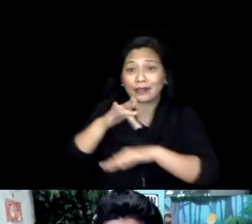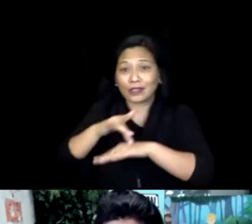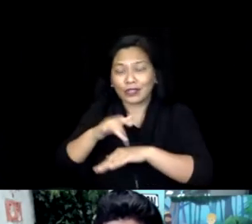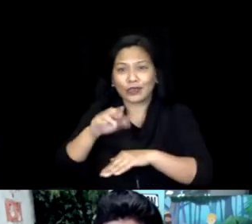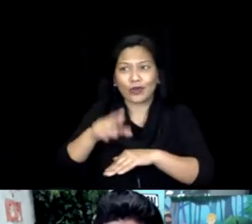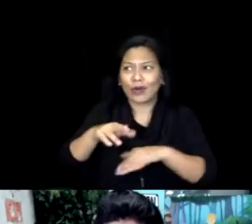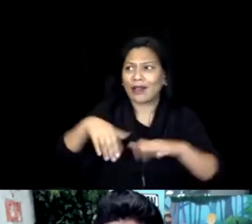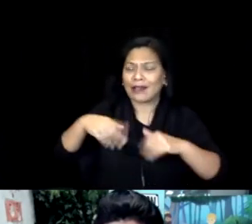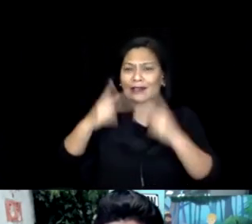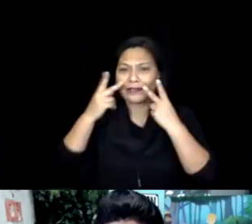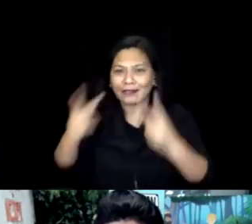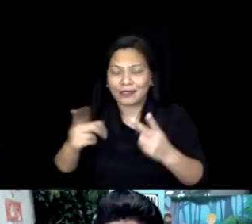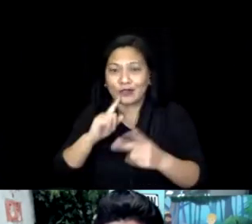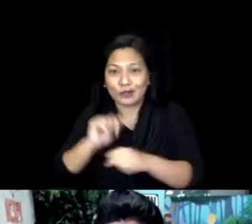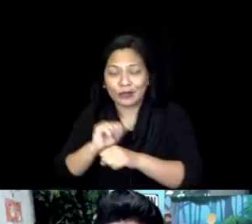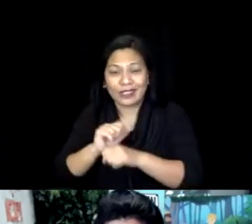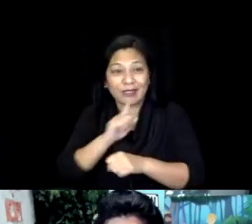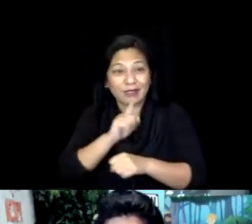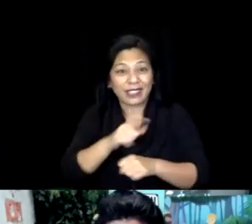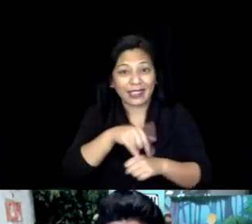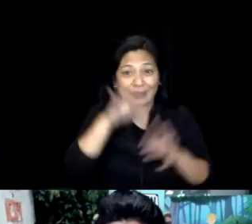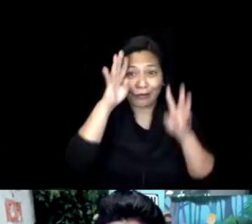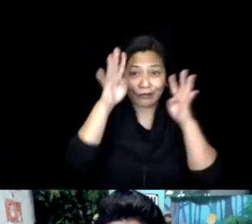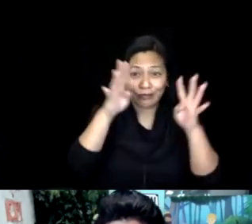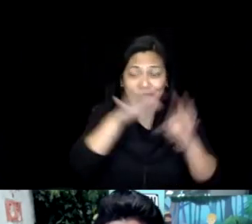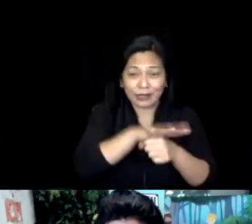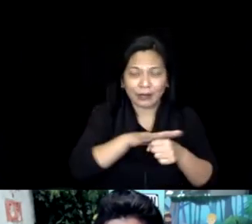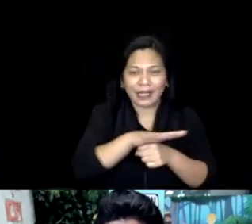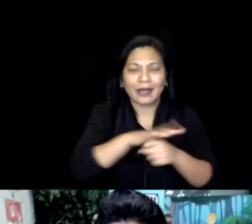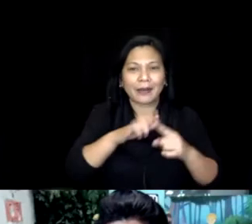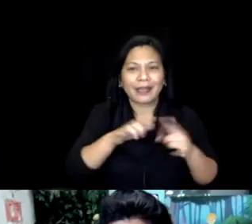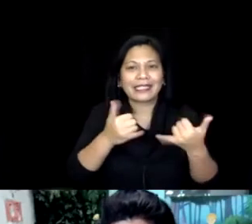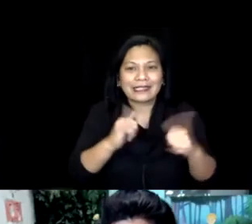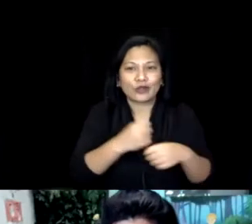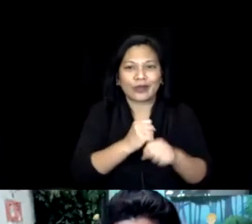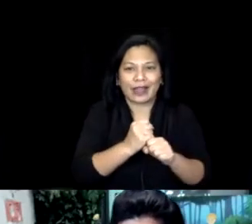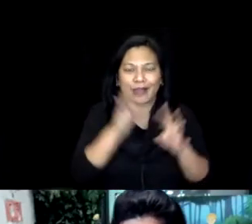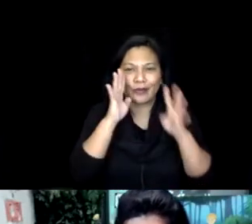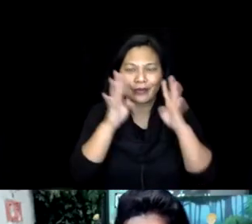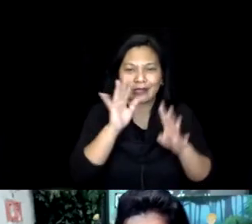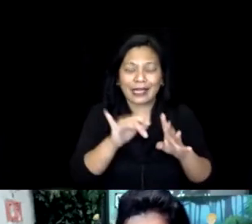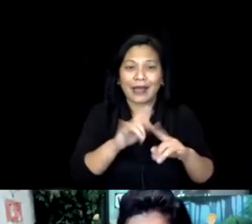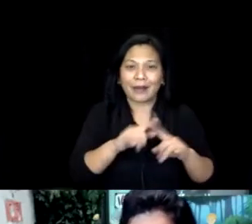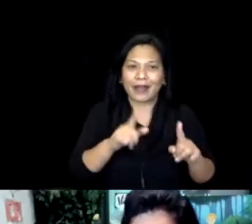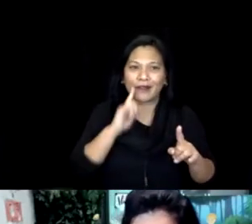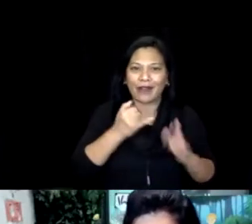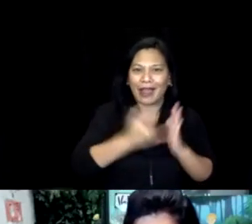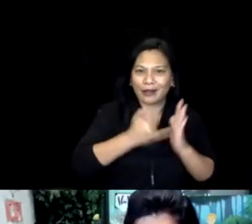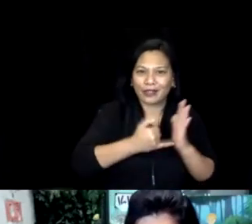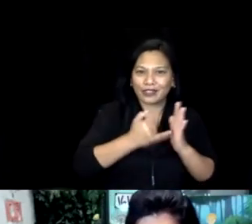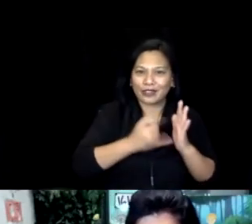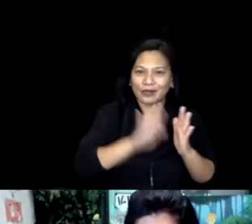you're creating that image, especially in animation, which is so powerful because you get to design it from nothing. You get